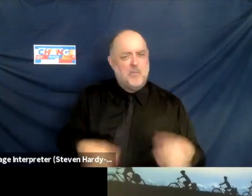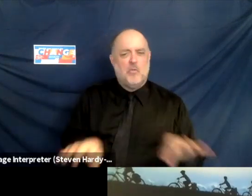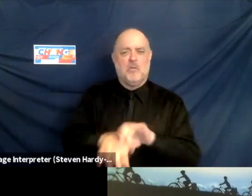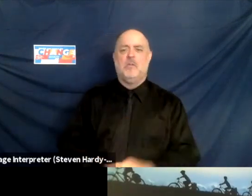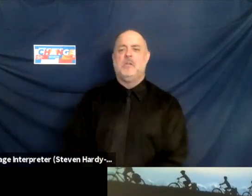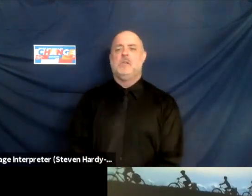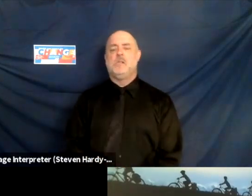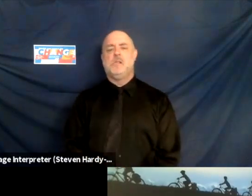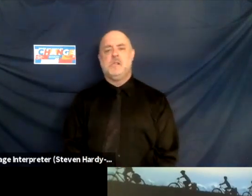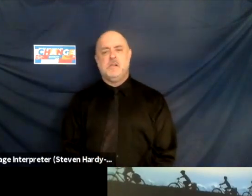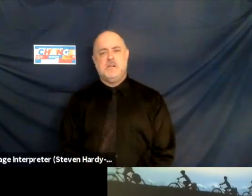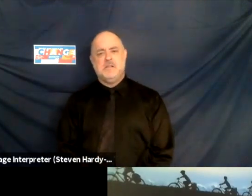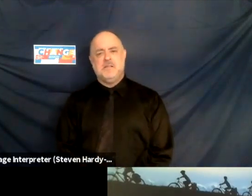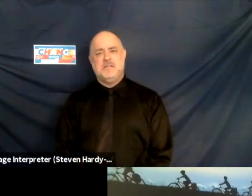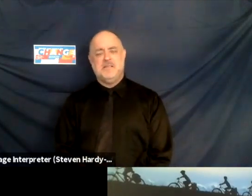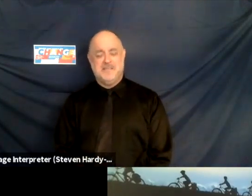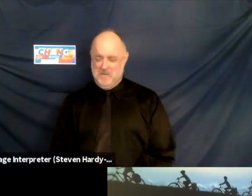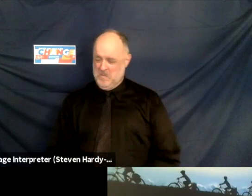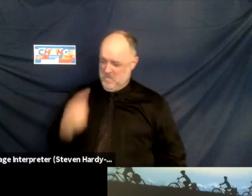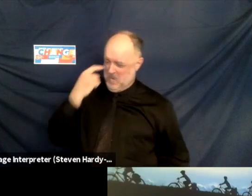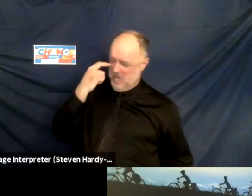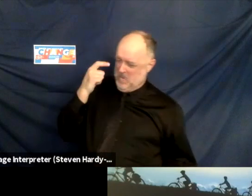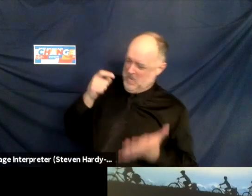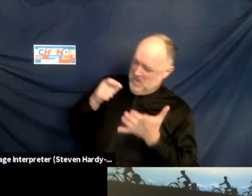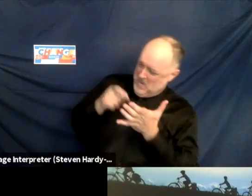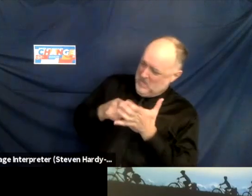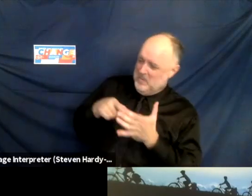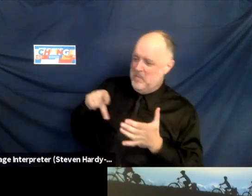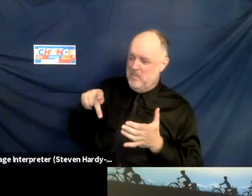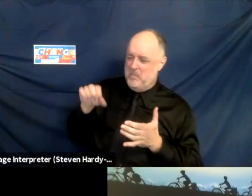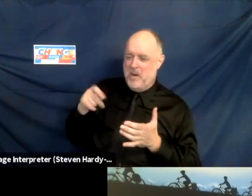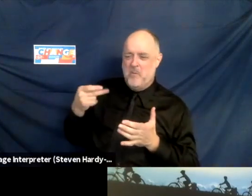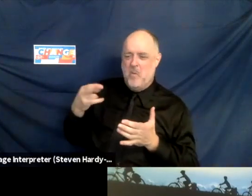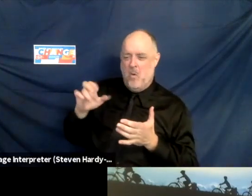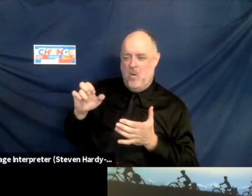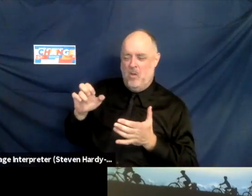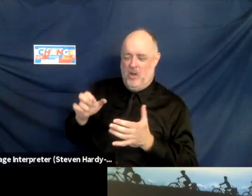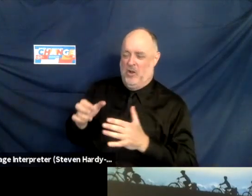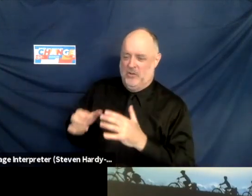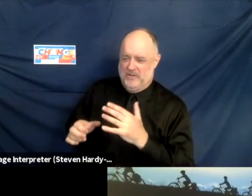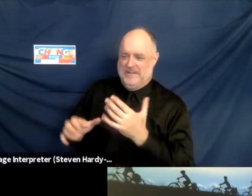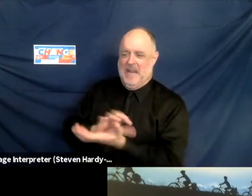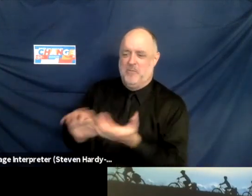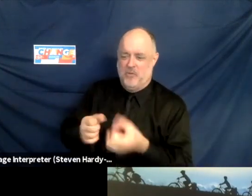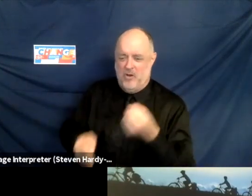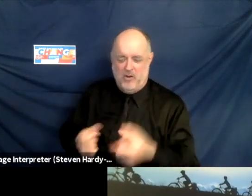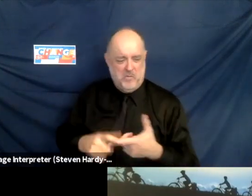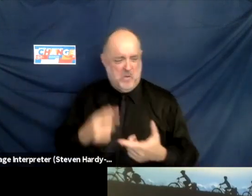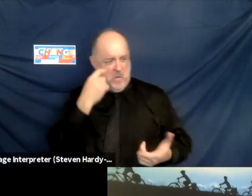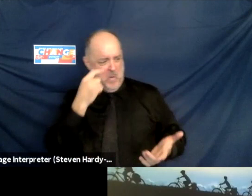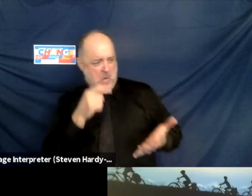We notice it when a pothole damages our car, when a bus is running late. We notice it when cars and